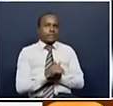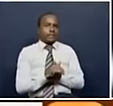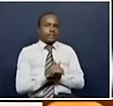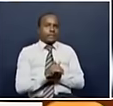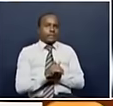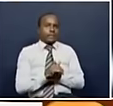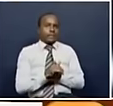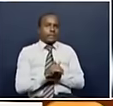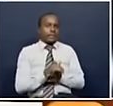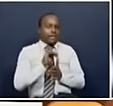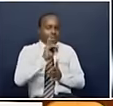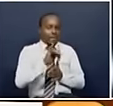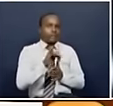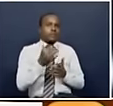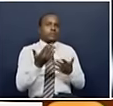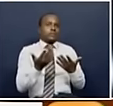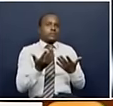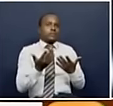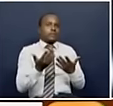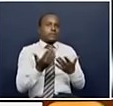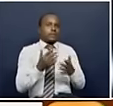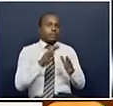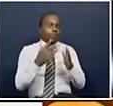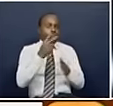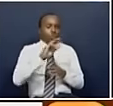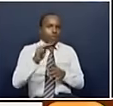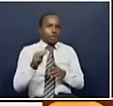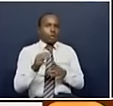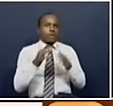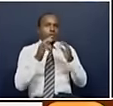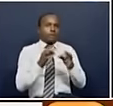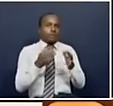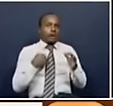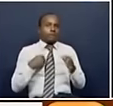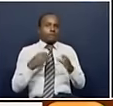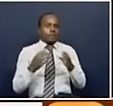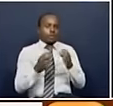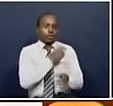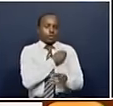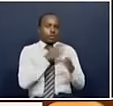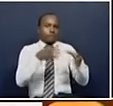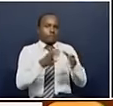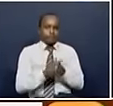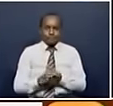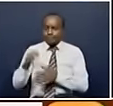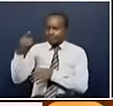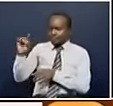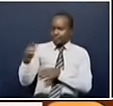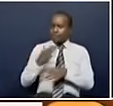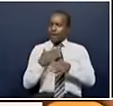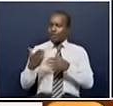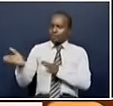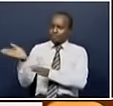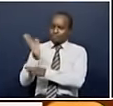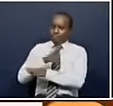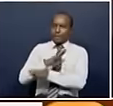about 2 million if you put yourselves into a group of a consulting firm. That's right. And I want to take you back as we continue